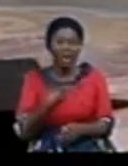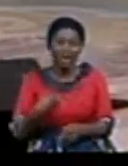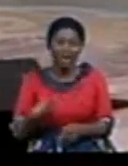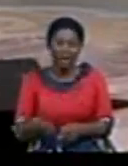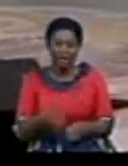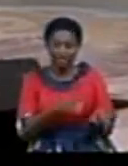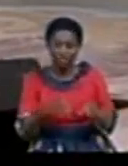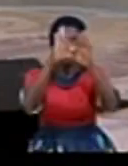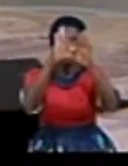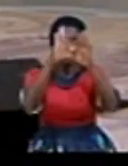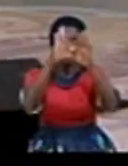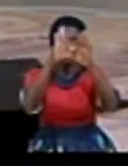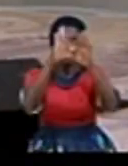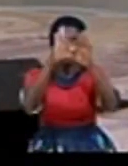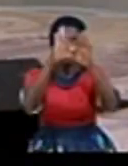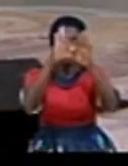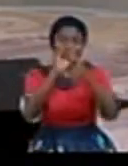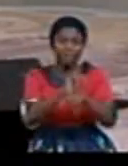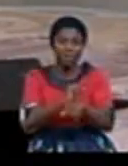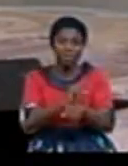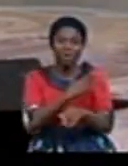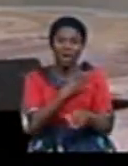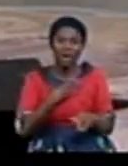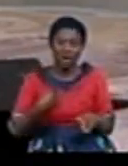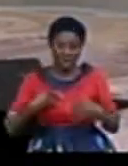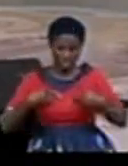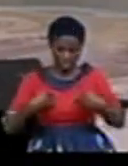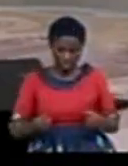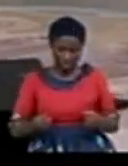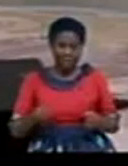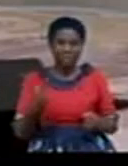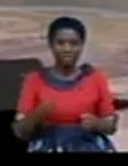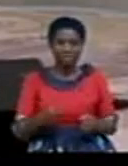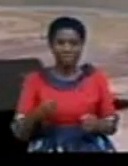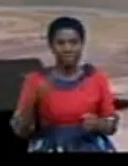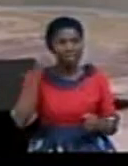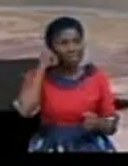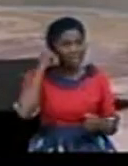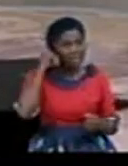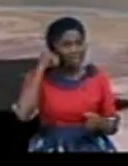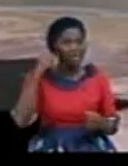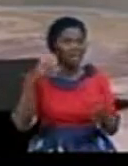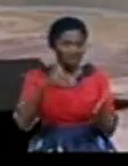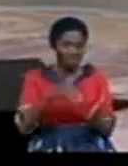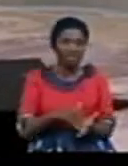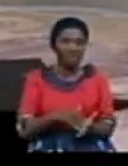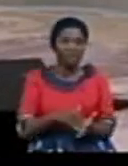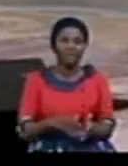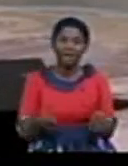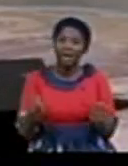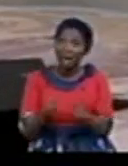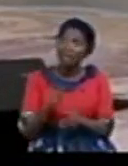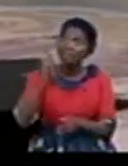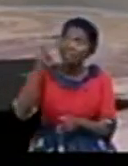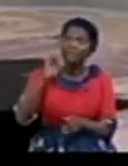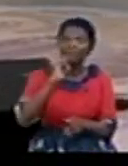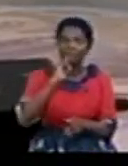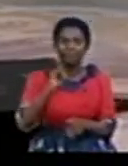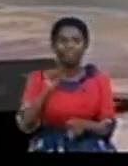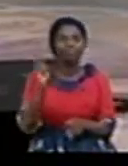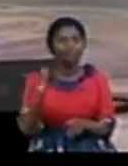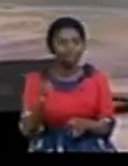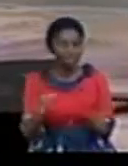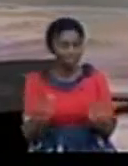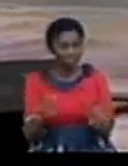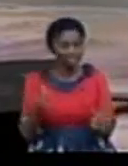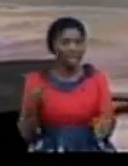the ear again. As he is, so are we in this